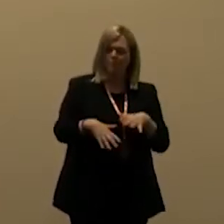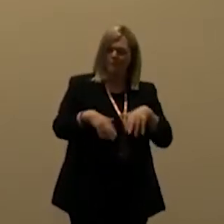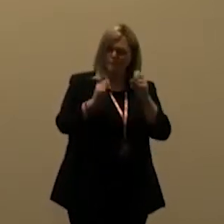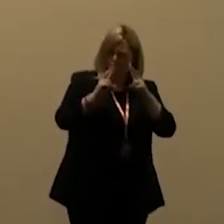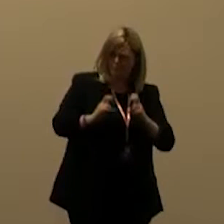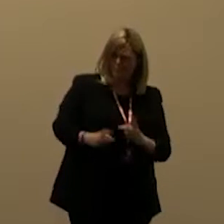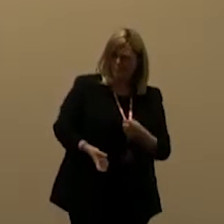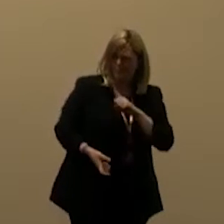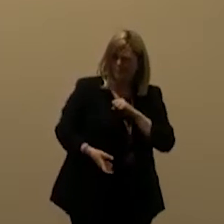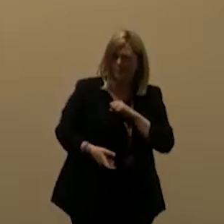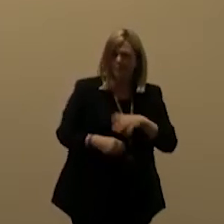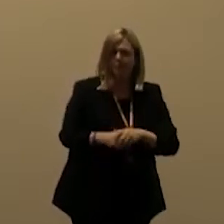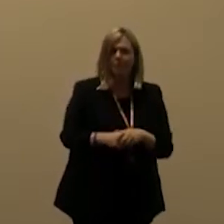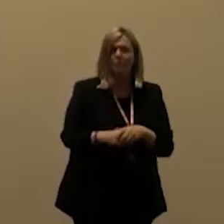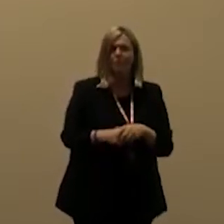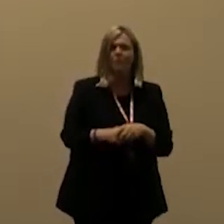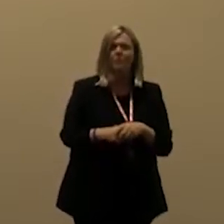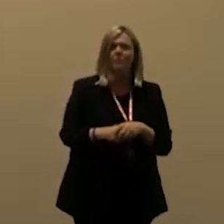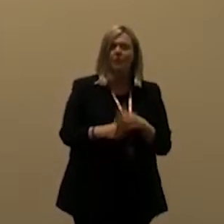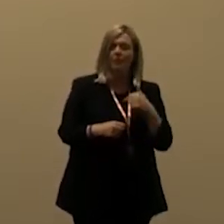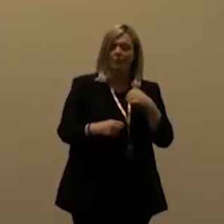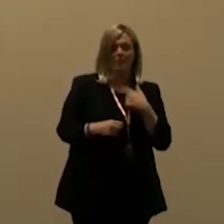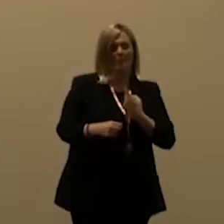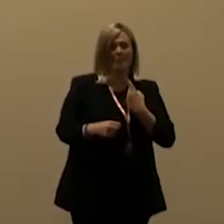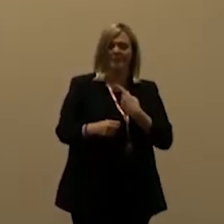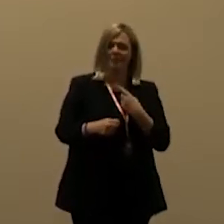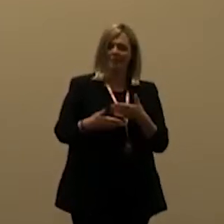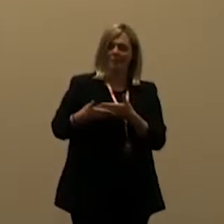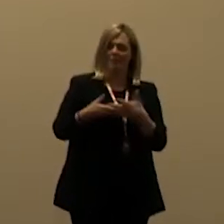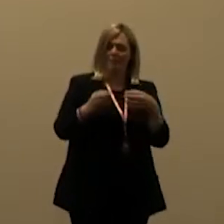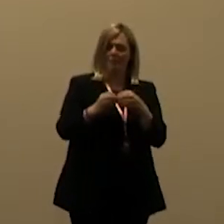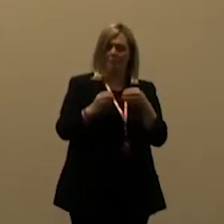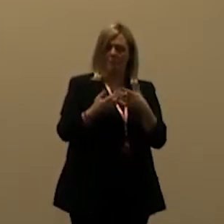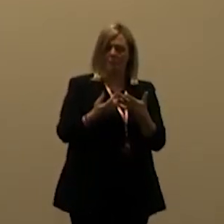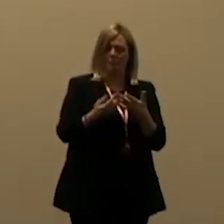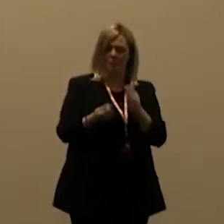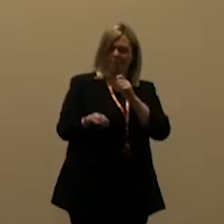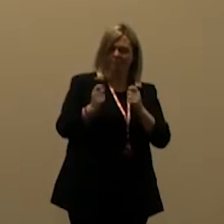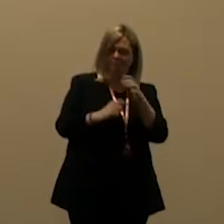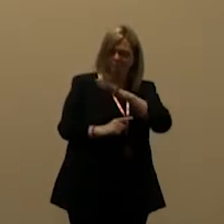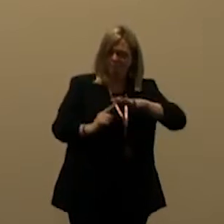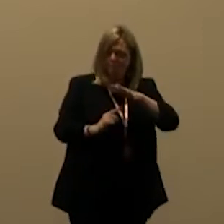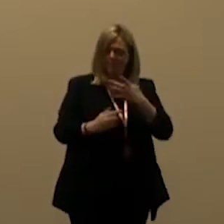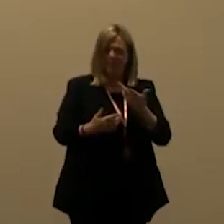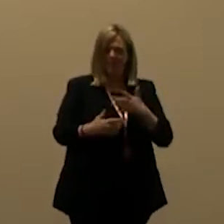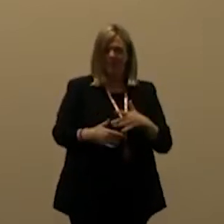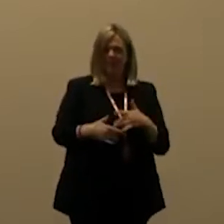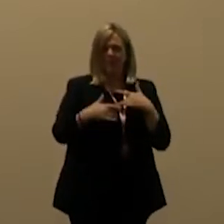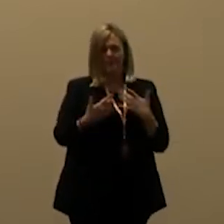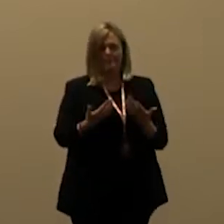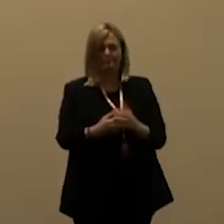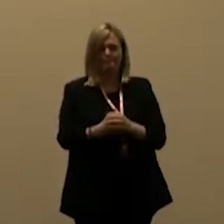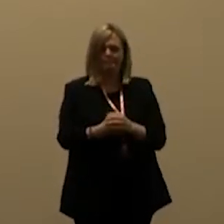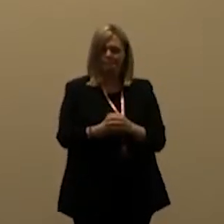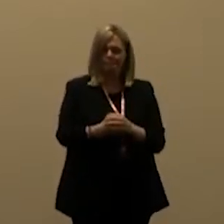research in the first place was, as the token baby boomer at Changing Social, I just did